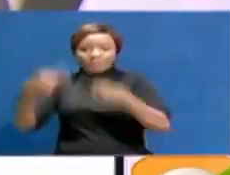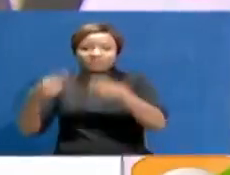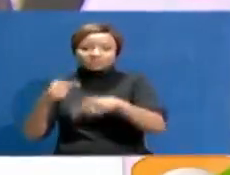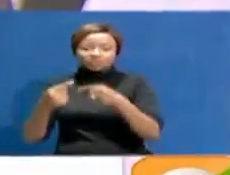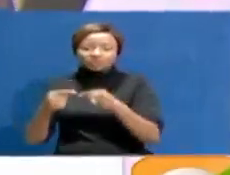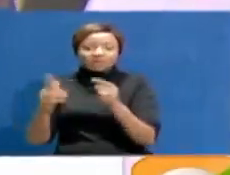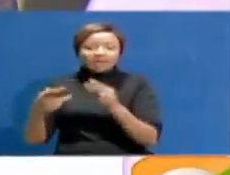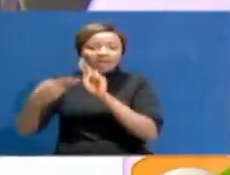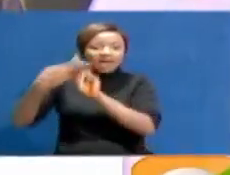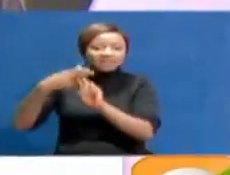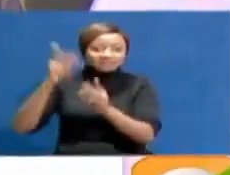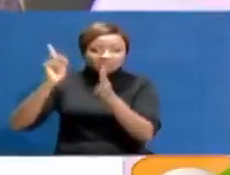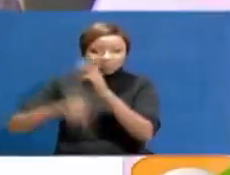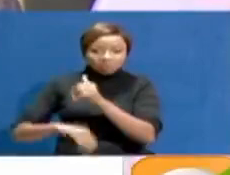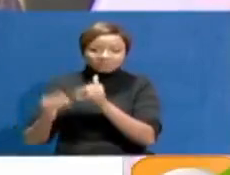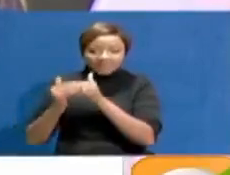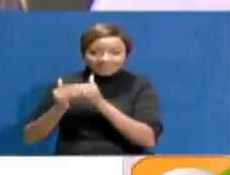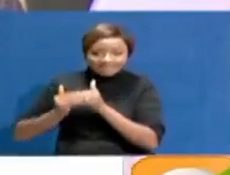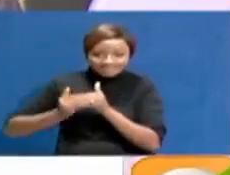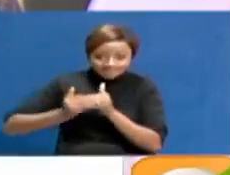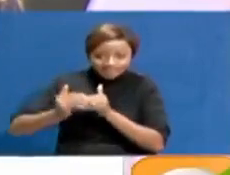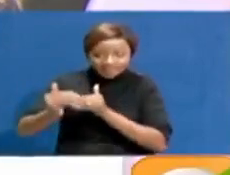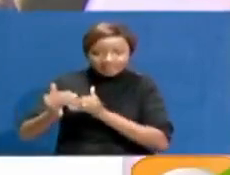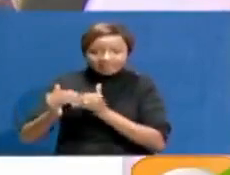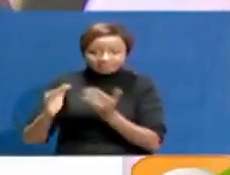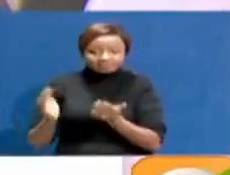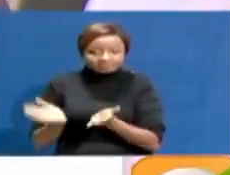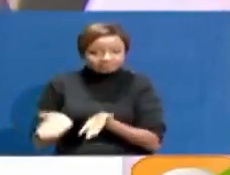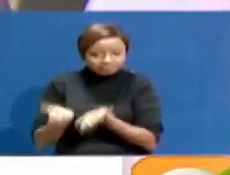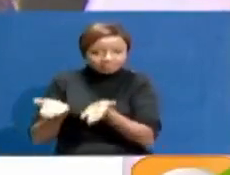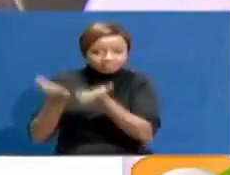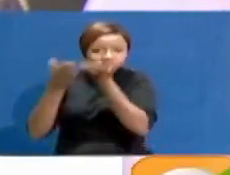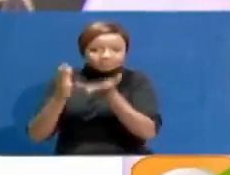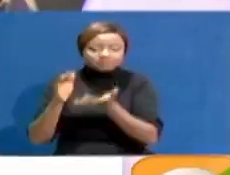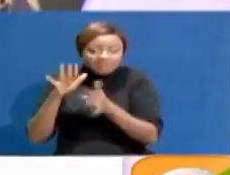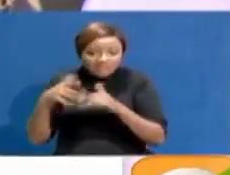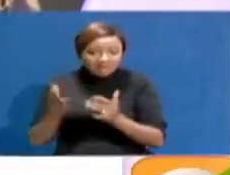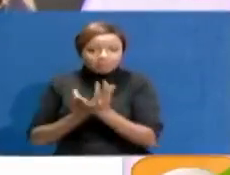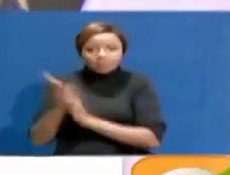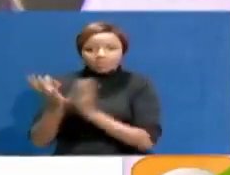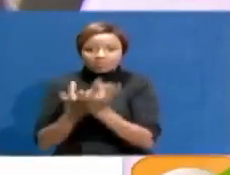competition held under the Kenya Youth Employment and Opportunities Project.